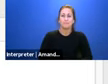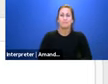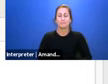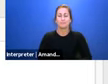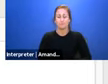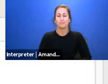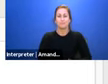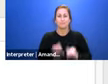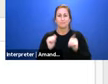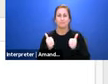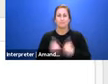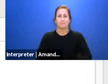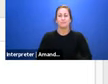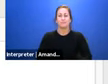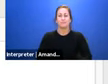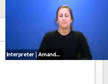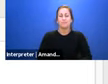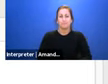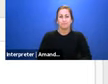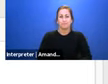sir. Can you all see? Yeah, you can. Okay.